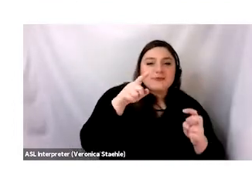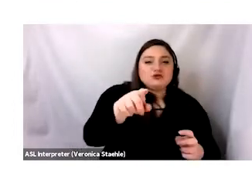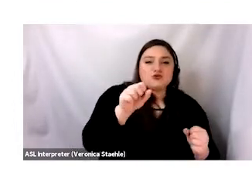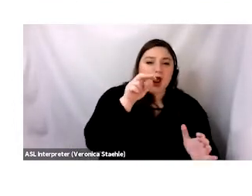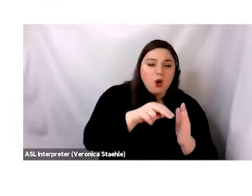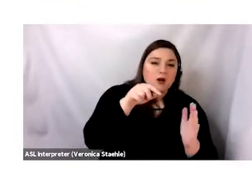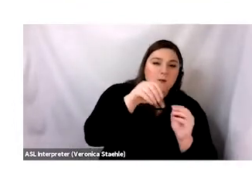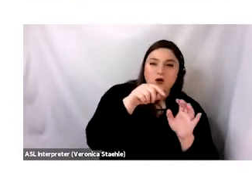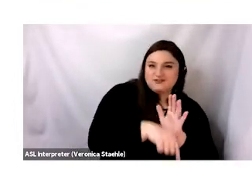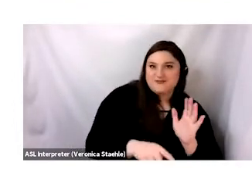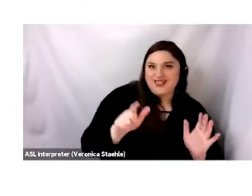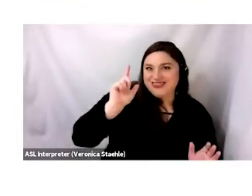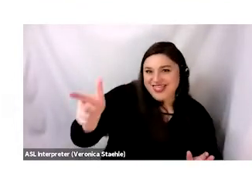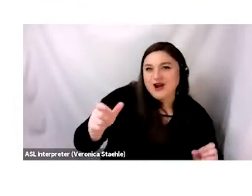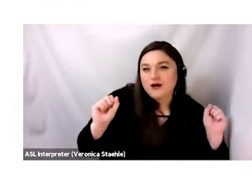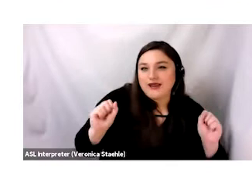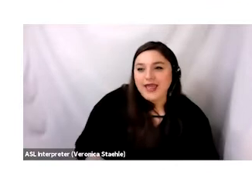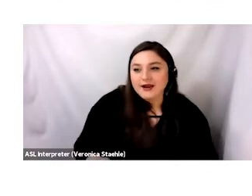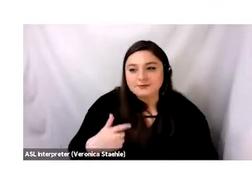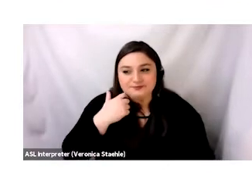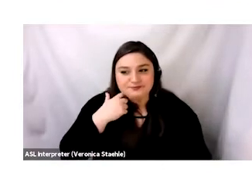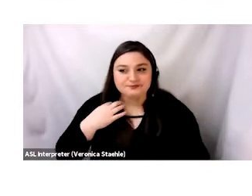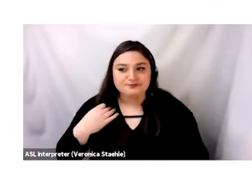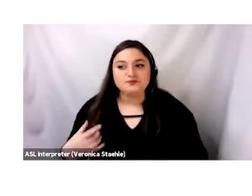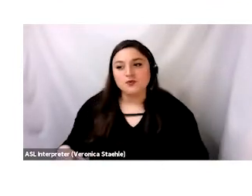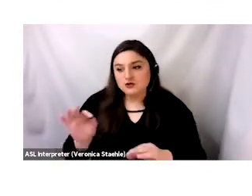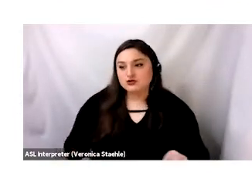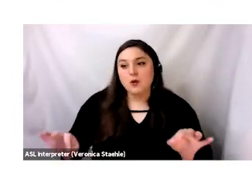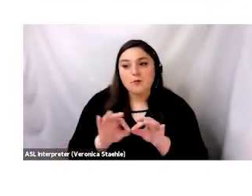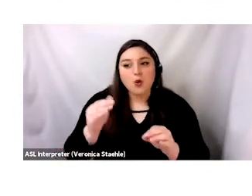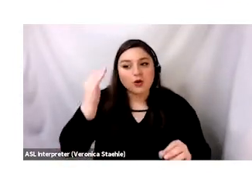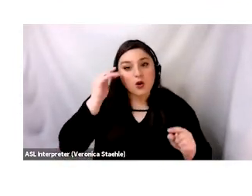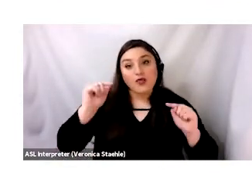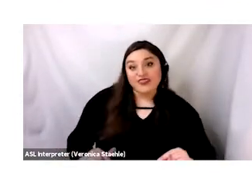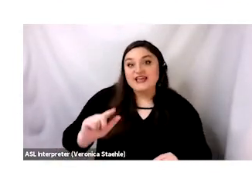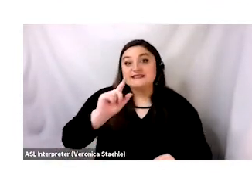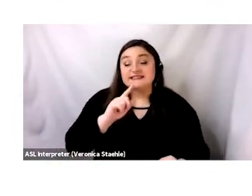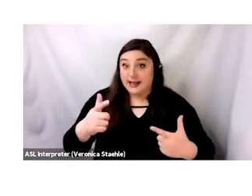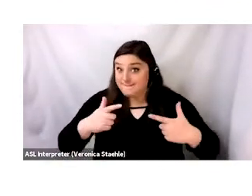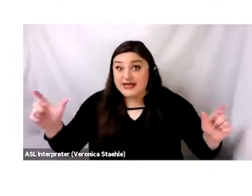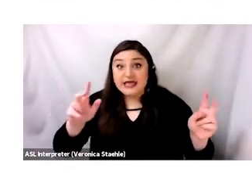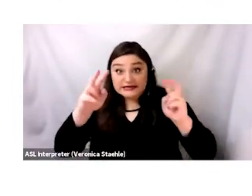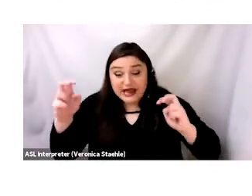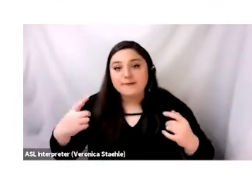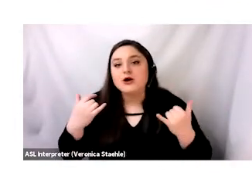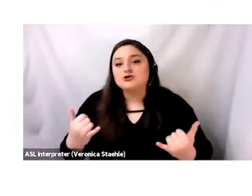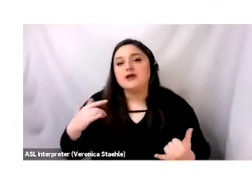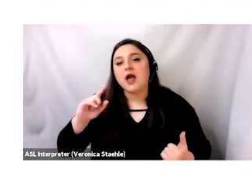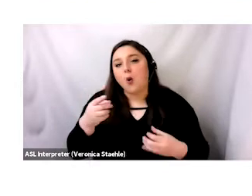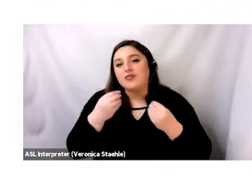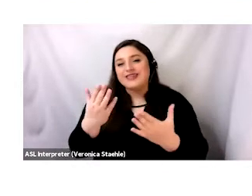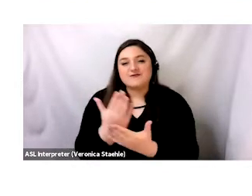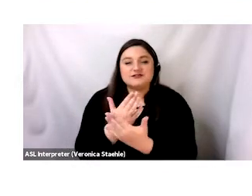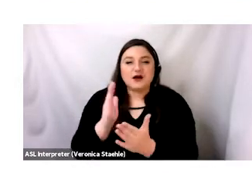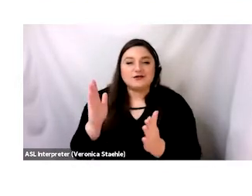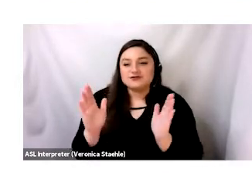along some references afterwards if you want to explore more, but just know that this is a small lens into this vast, vast history